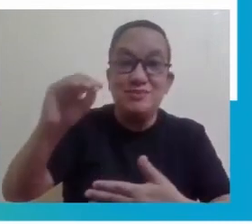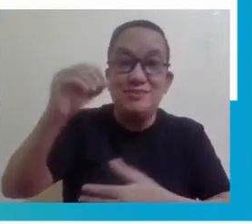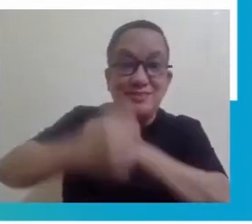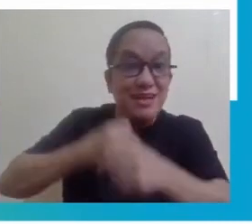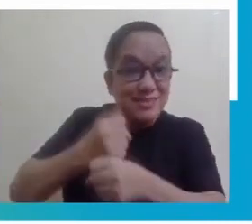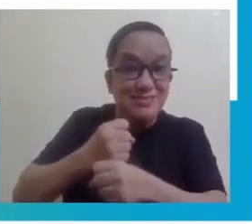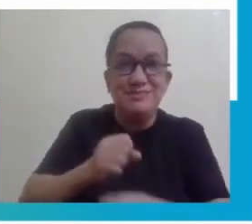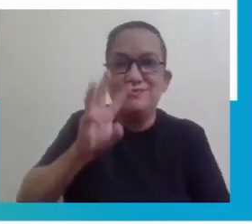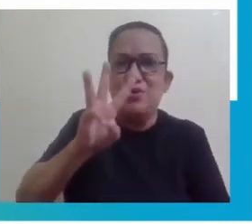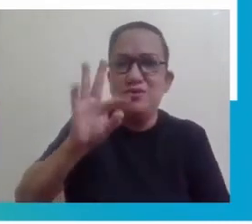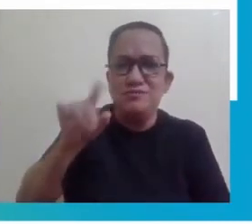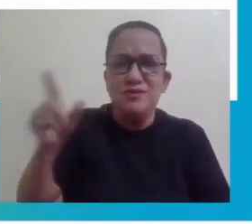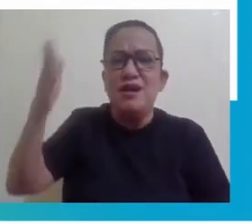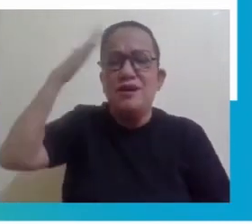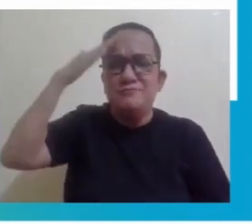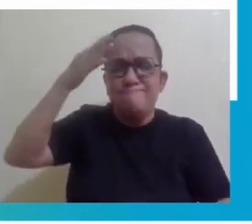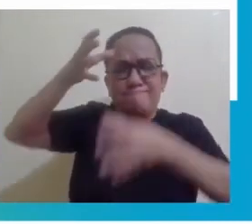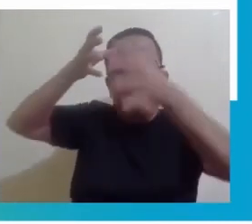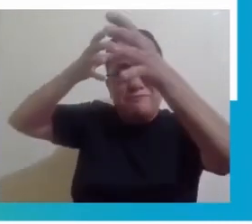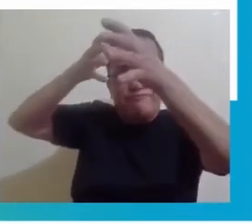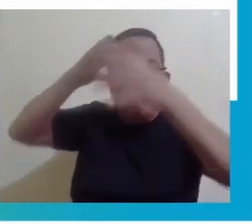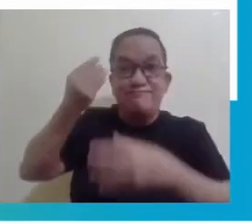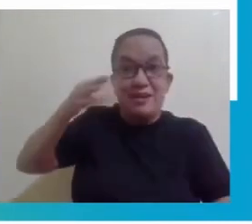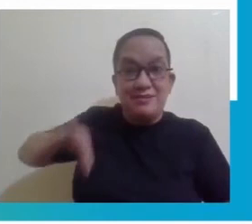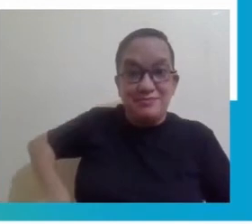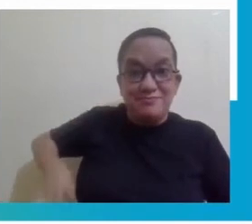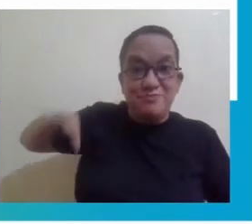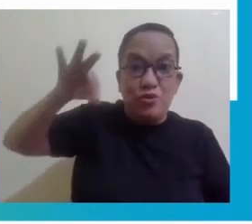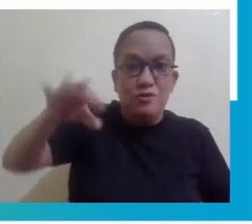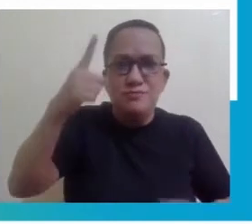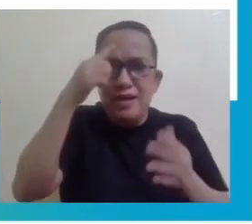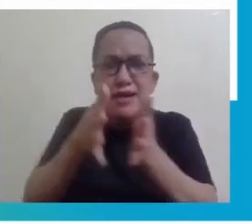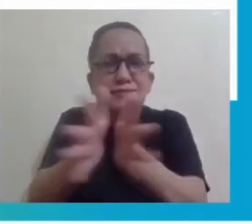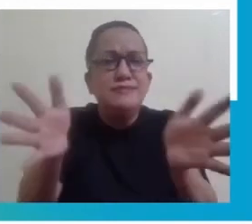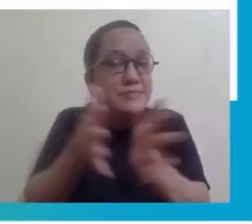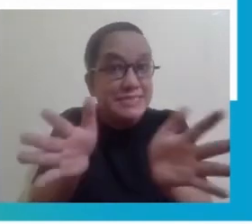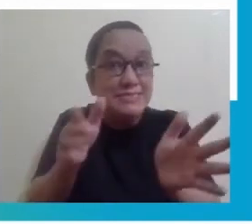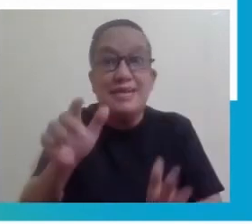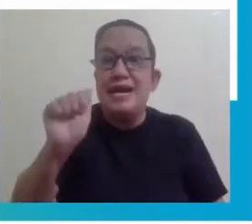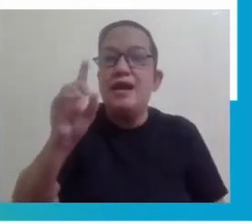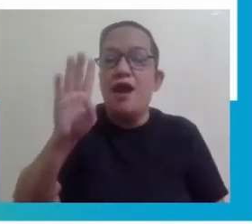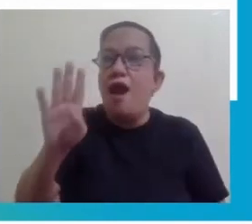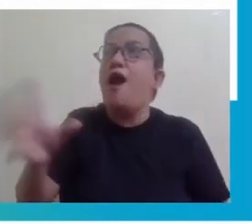advancing ADB's knowledge and operations related to sustainable infrastructure,